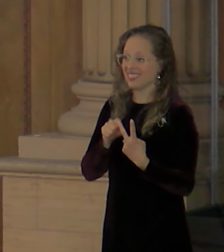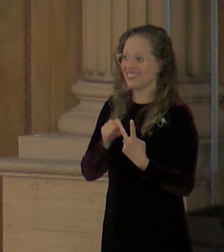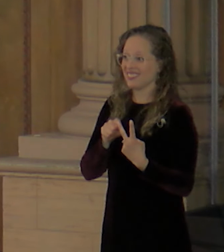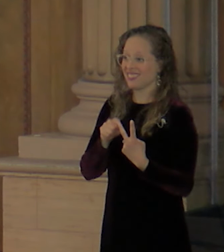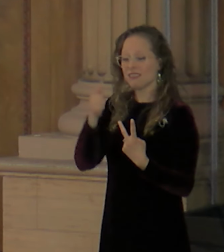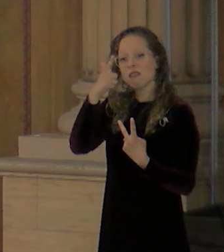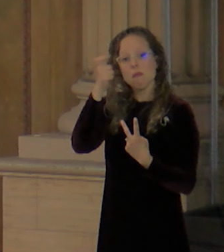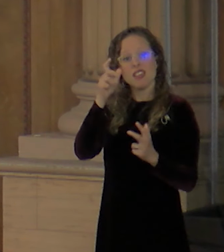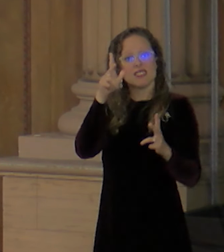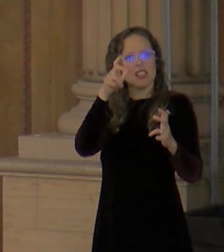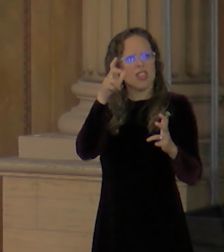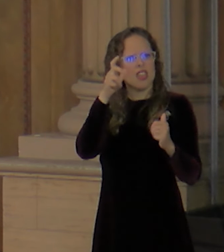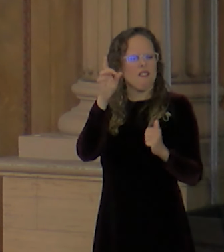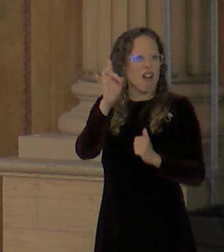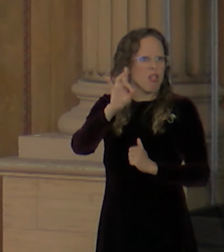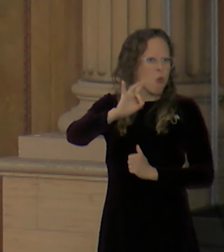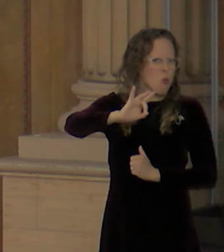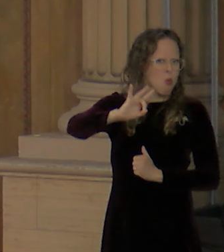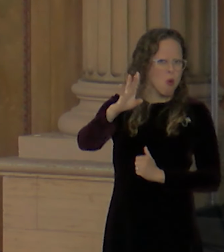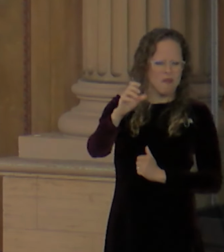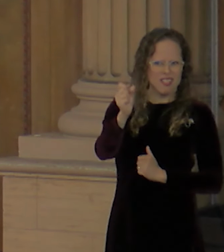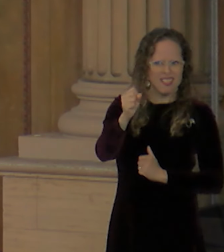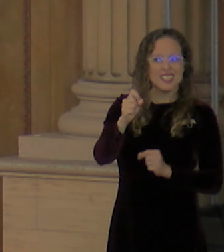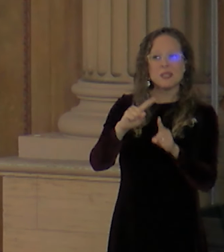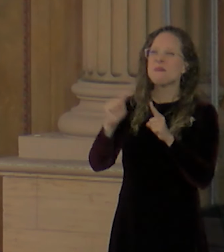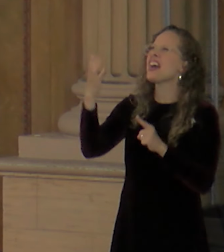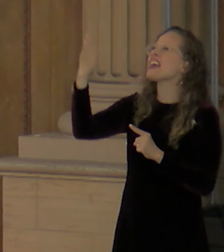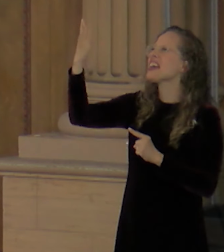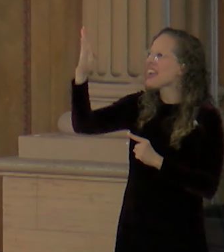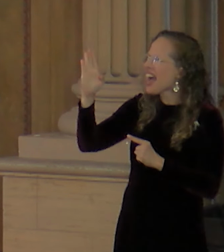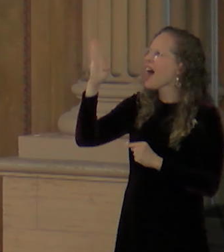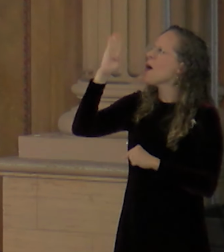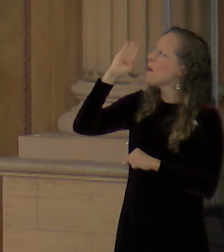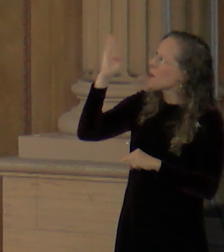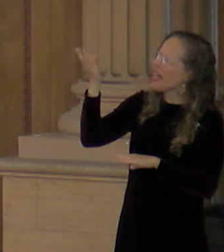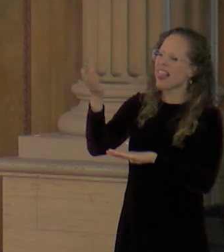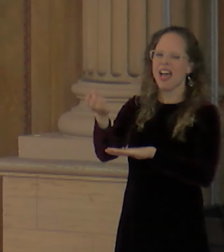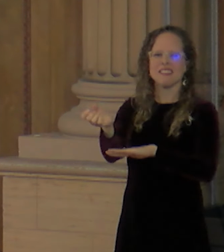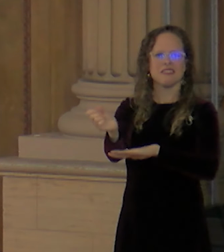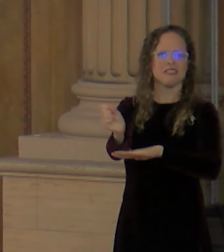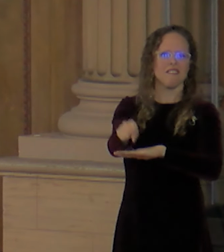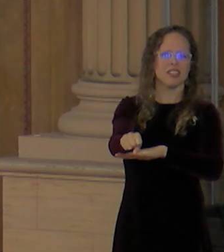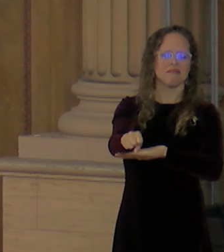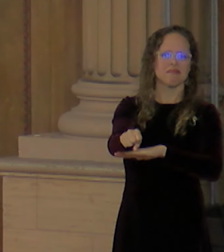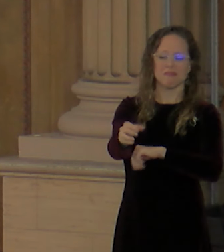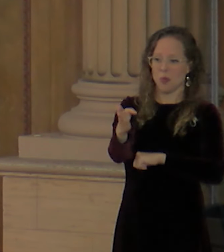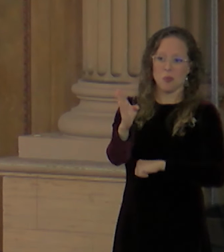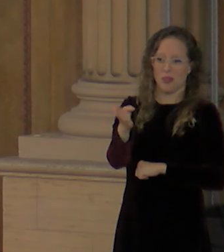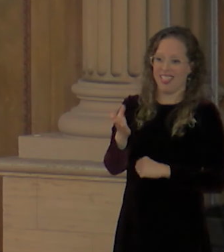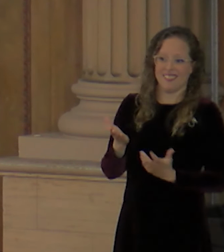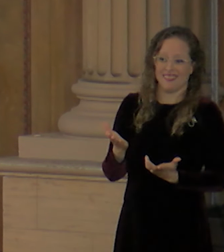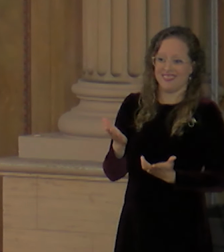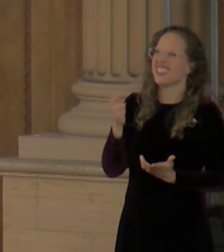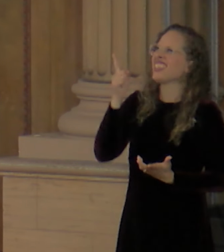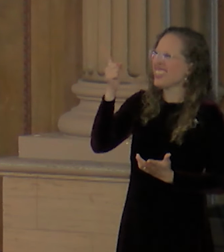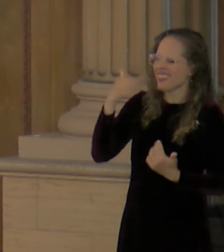know, and God will defeat it. And that will be good. He's got even that under control.